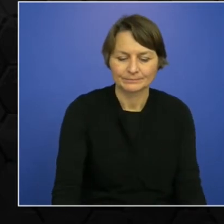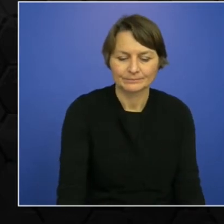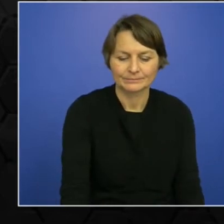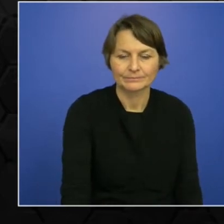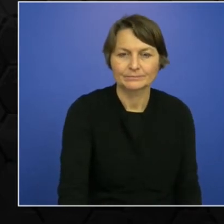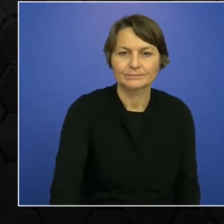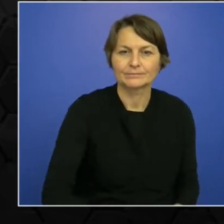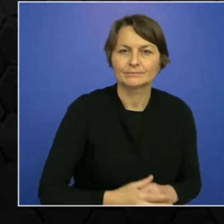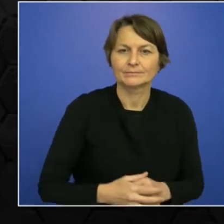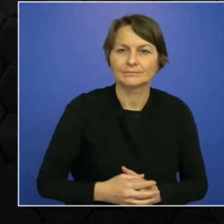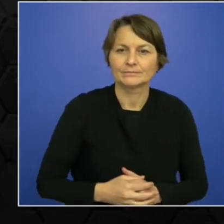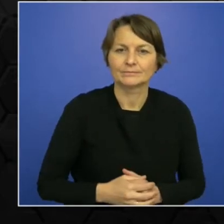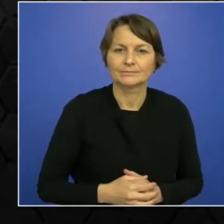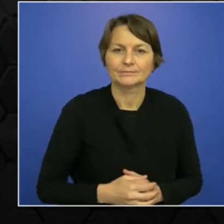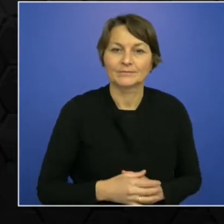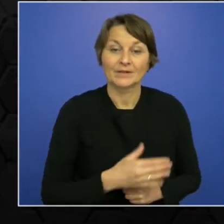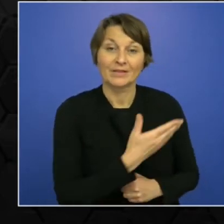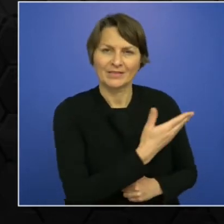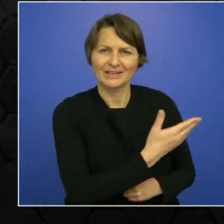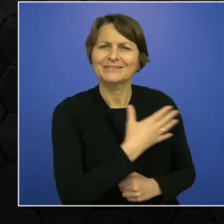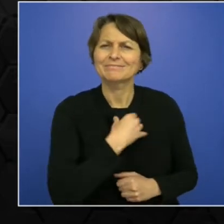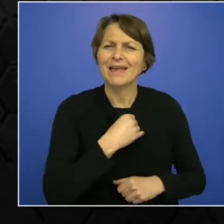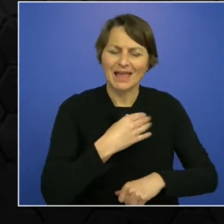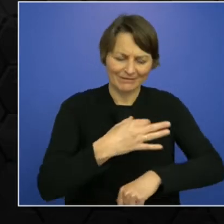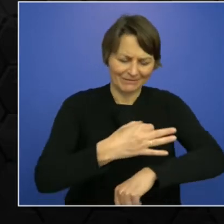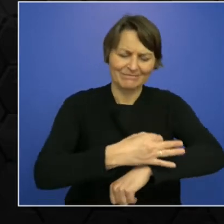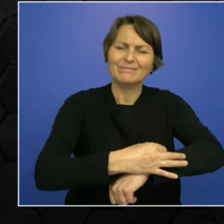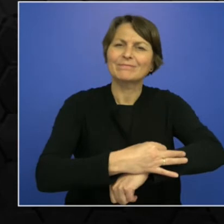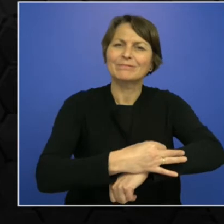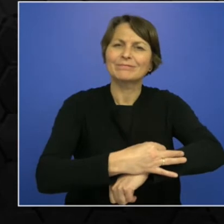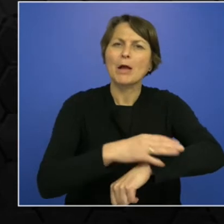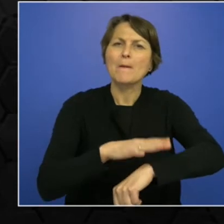R sensor. So what